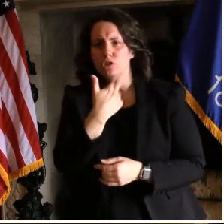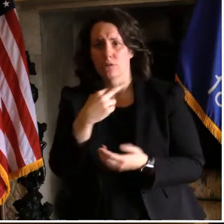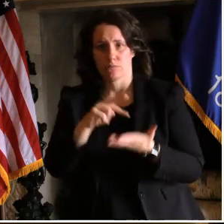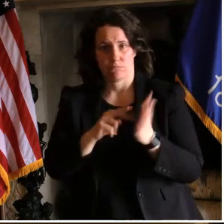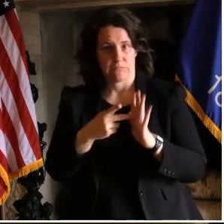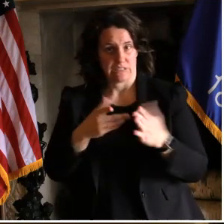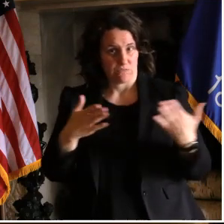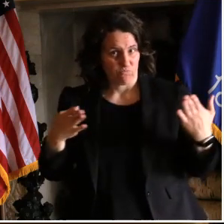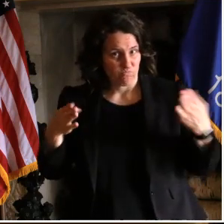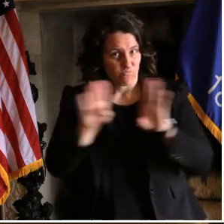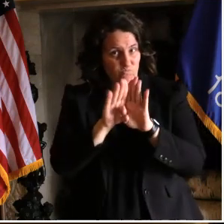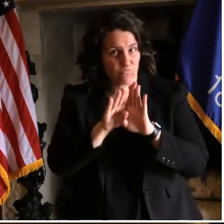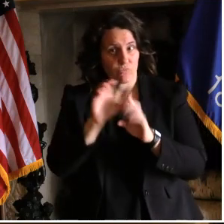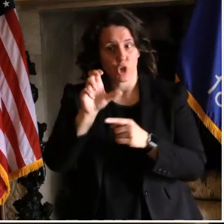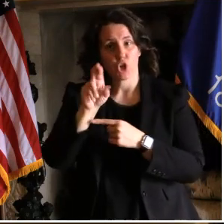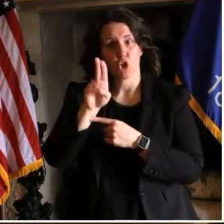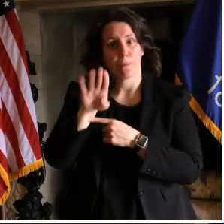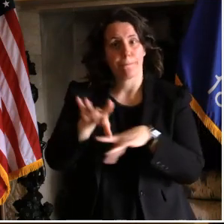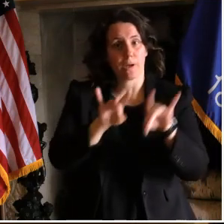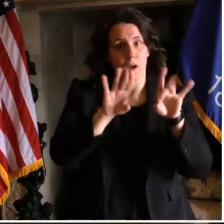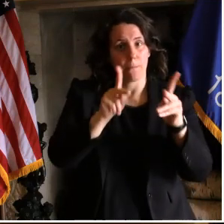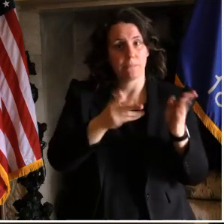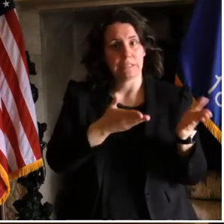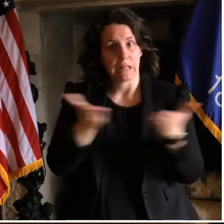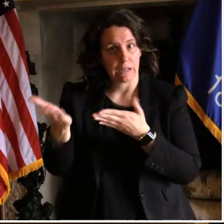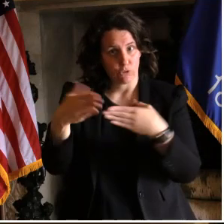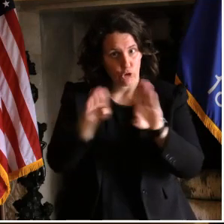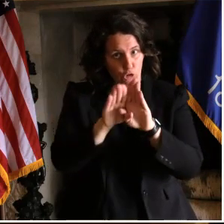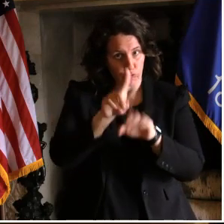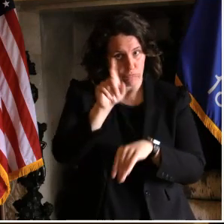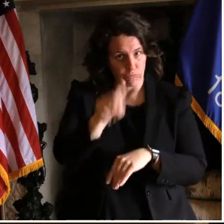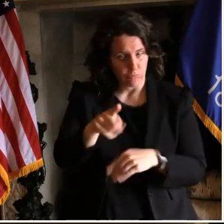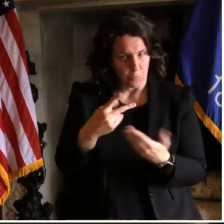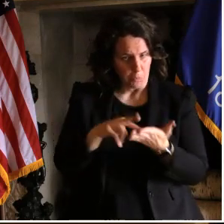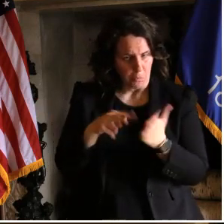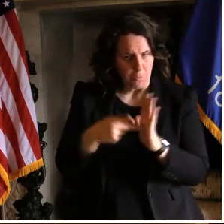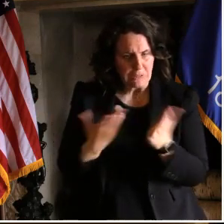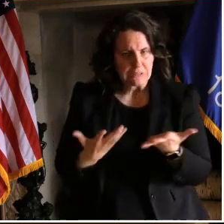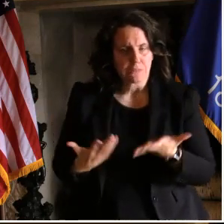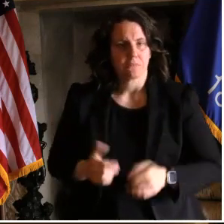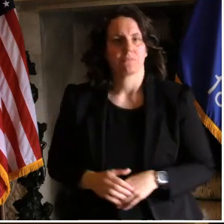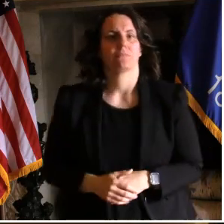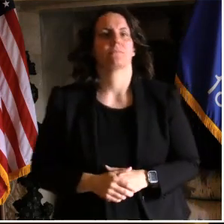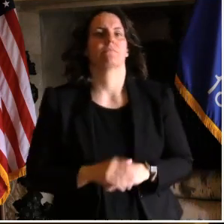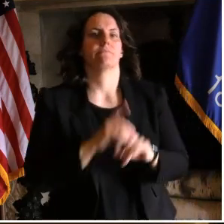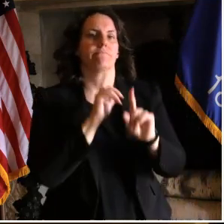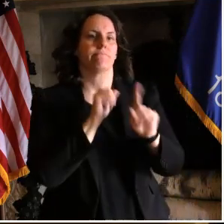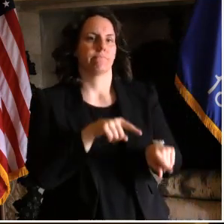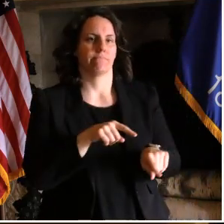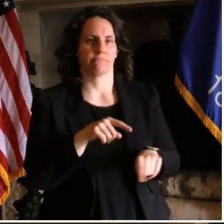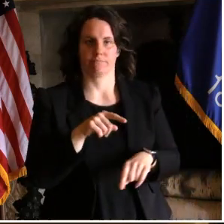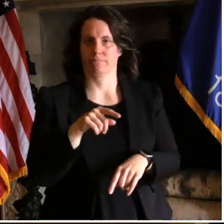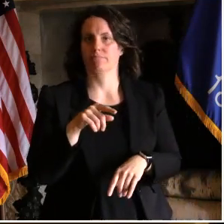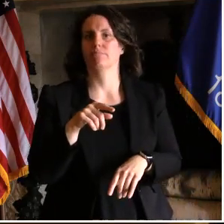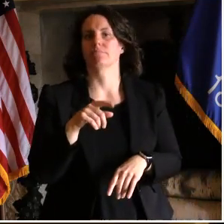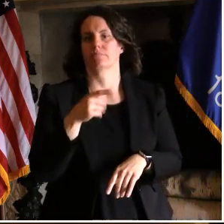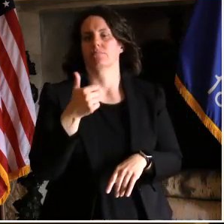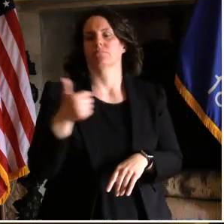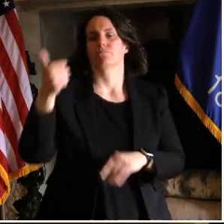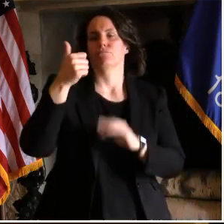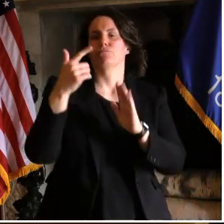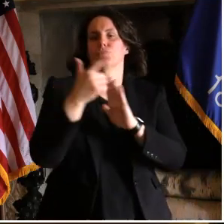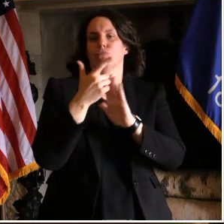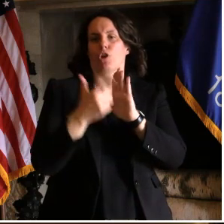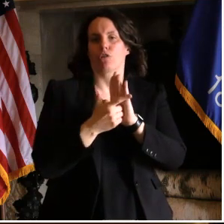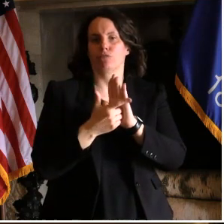This is Ryan Nelson, the governor's chief legal counsel. we expect the bars and